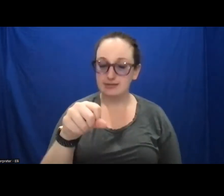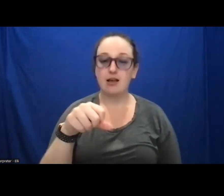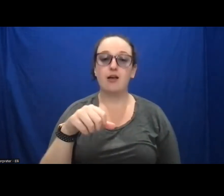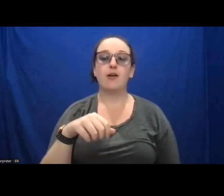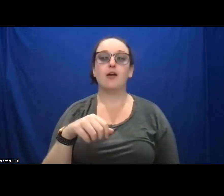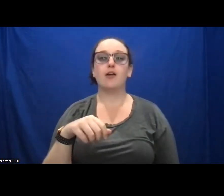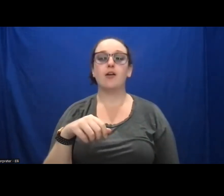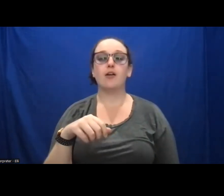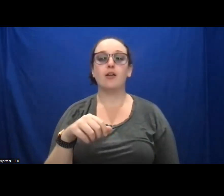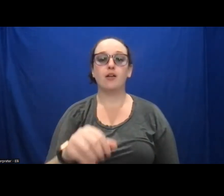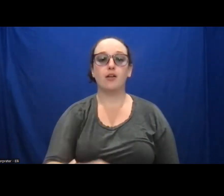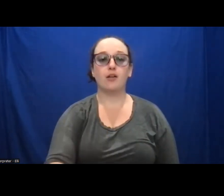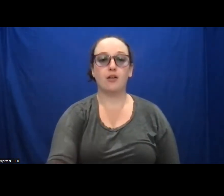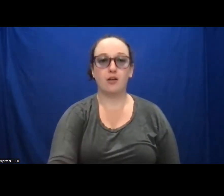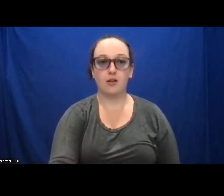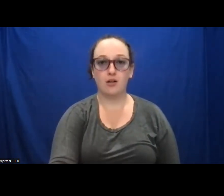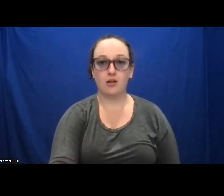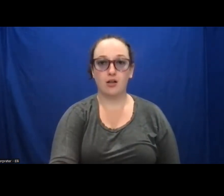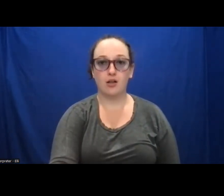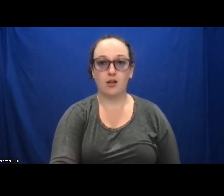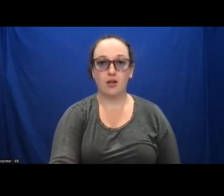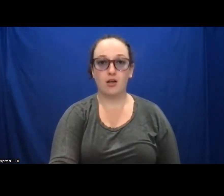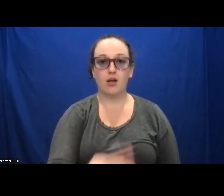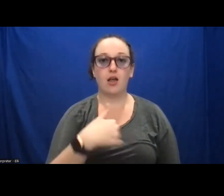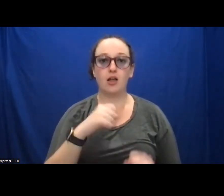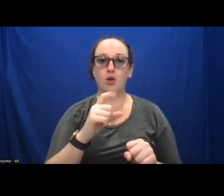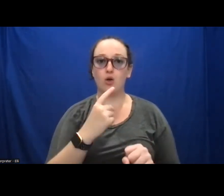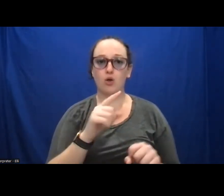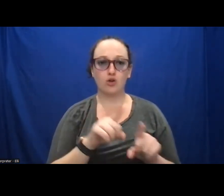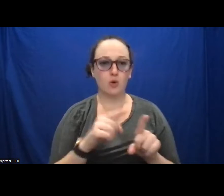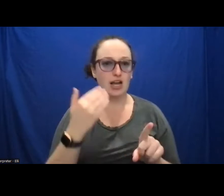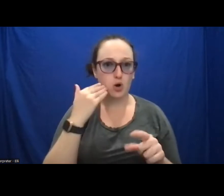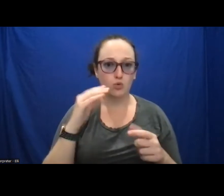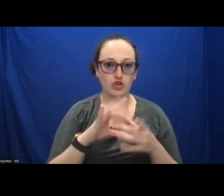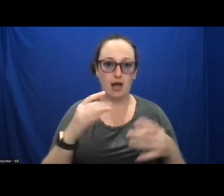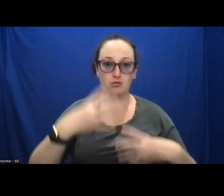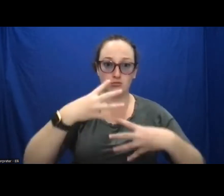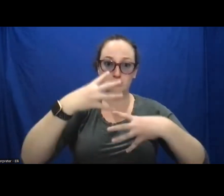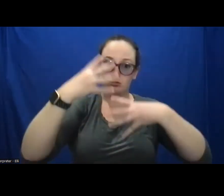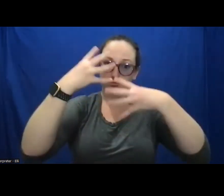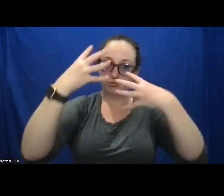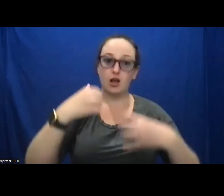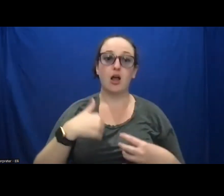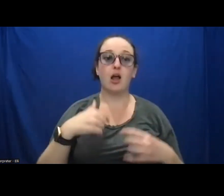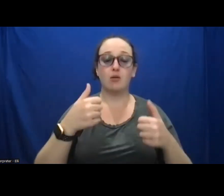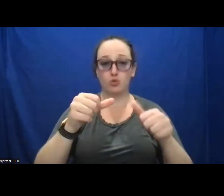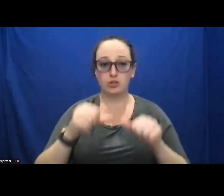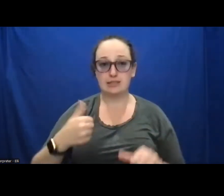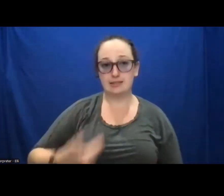Let me see here too. I can also, I know the chat's moving kind of quickly, so I posted it in the chat one more